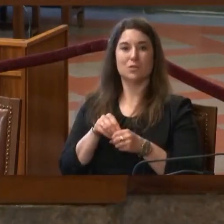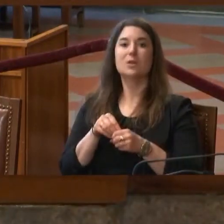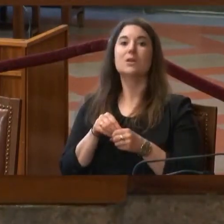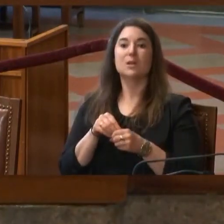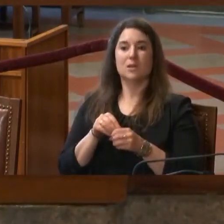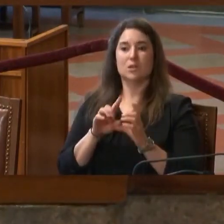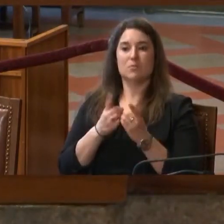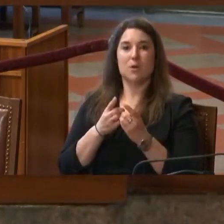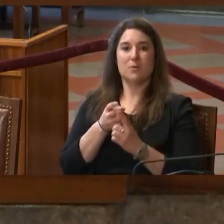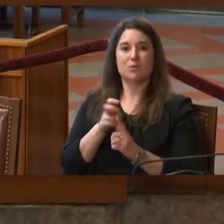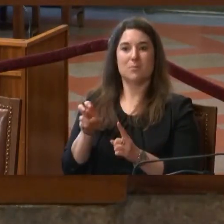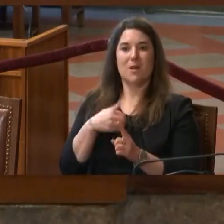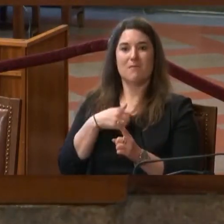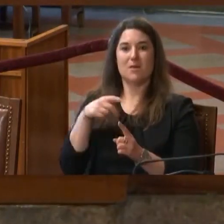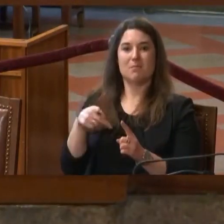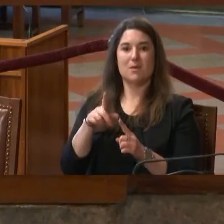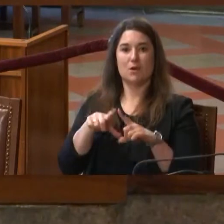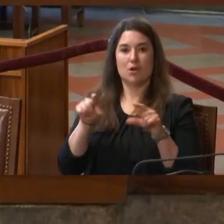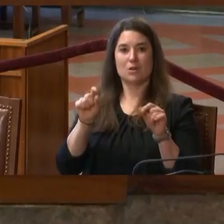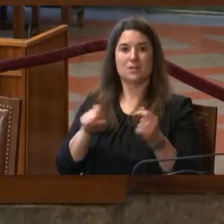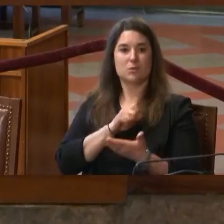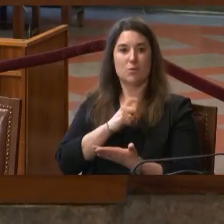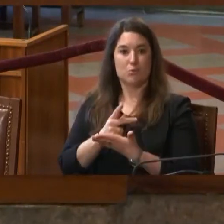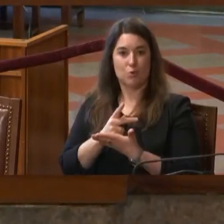do have P cards in need of approval.